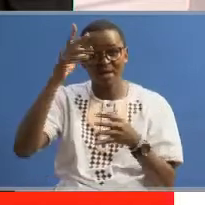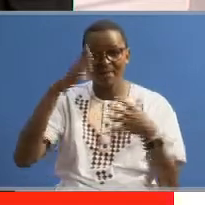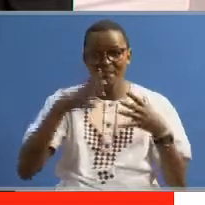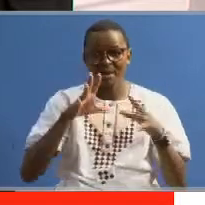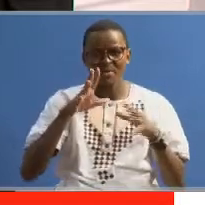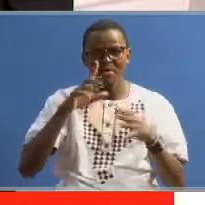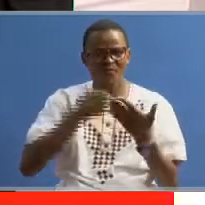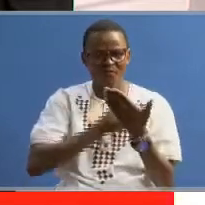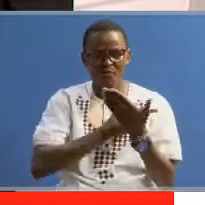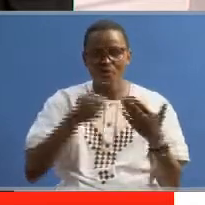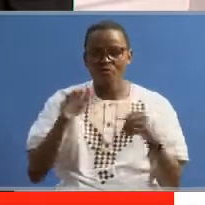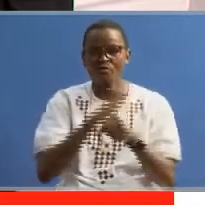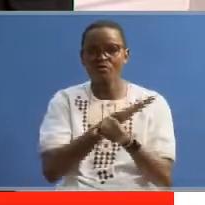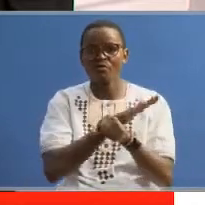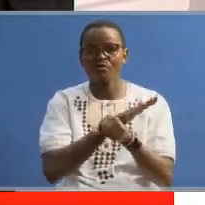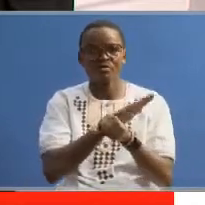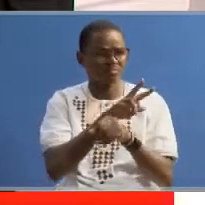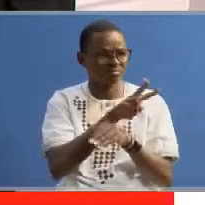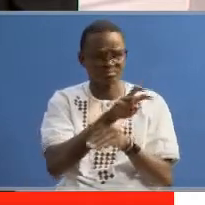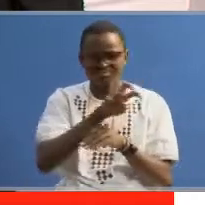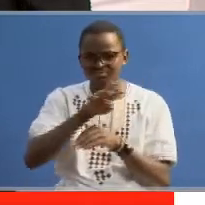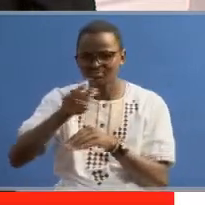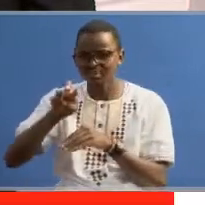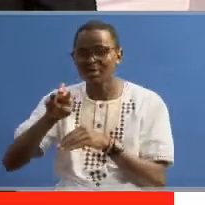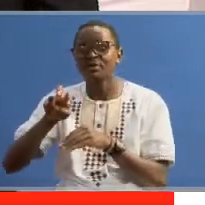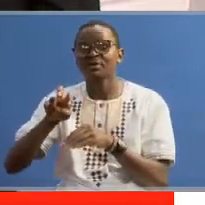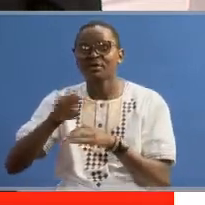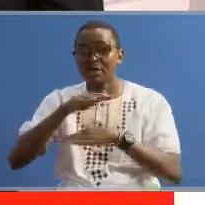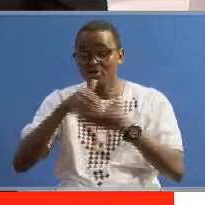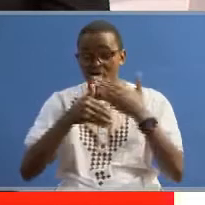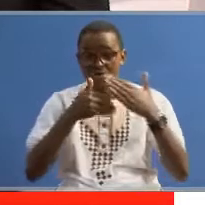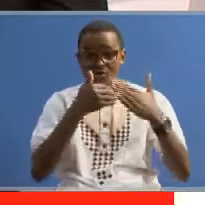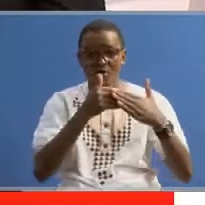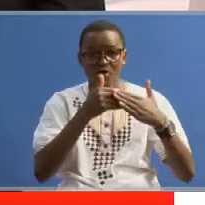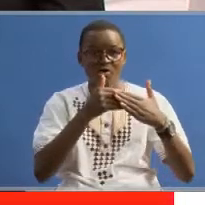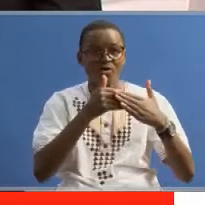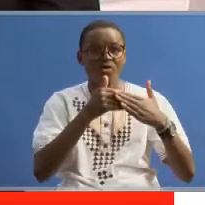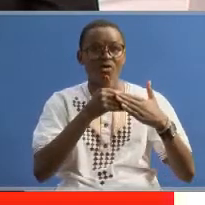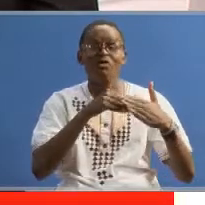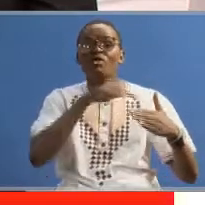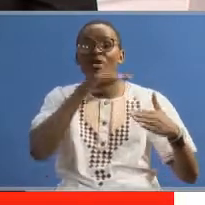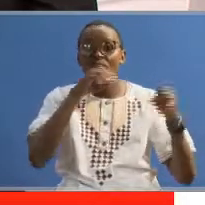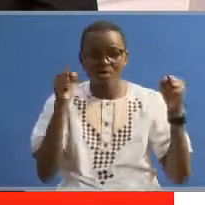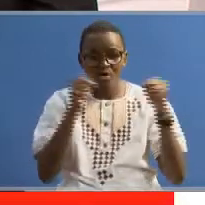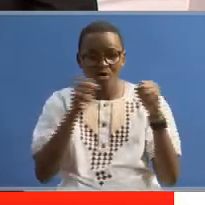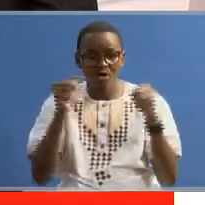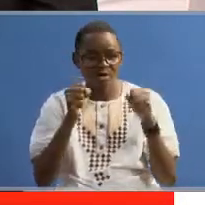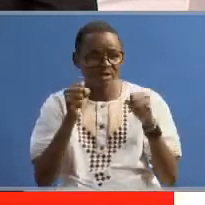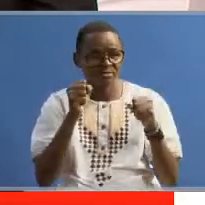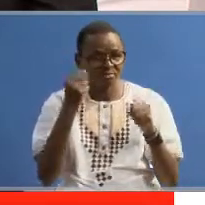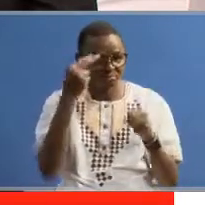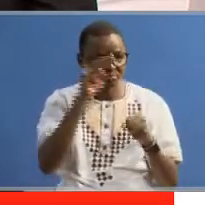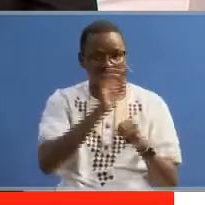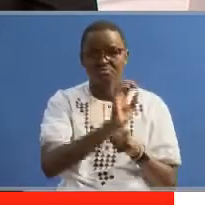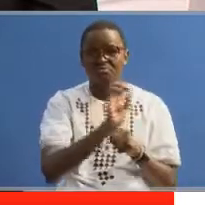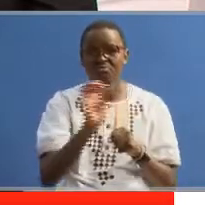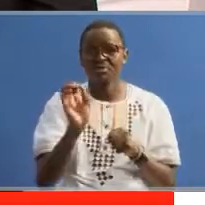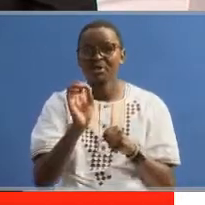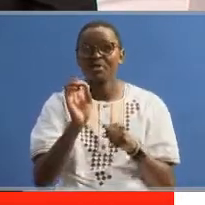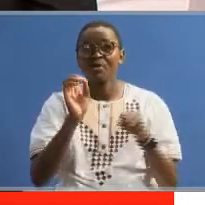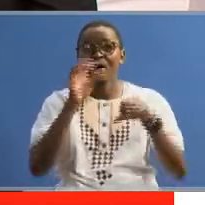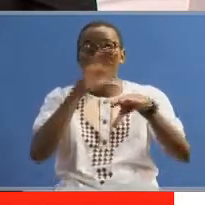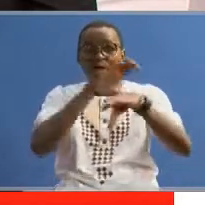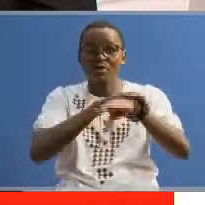whole week, they were being looked for all over all the mortuaries in the country, but they were not found. They were found